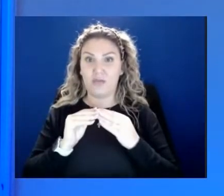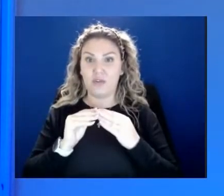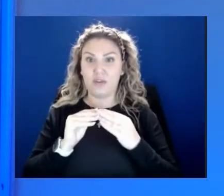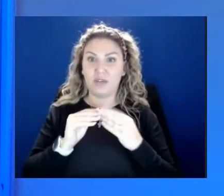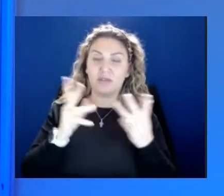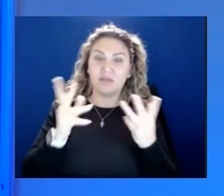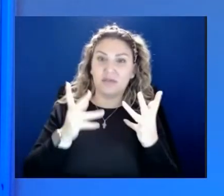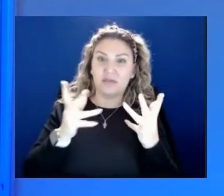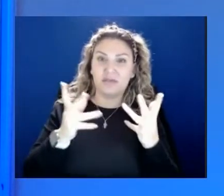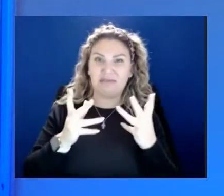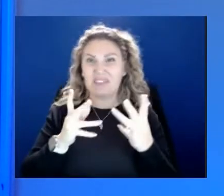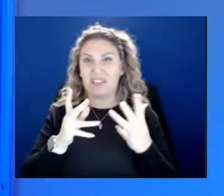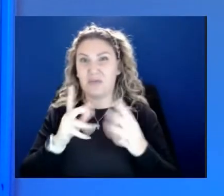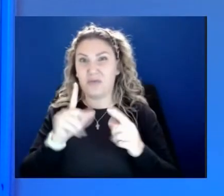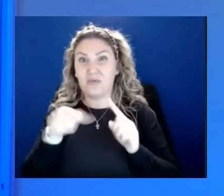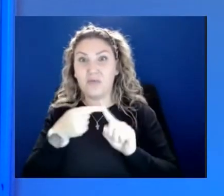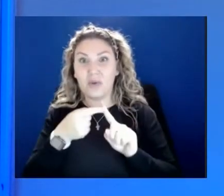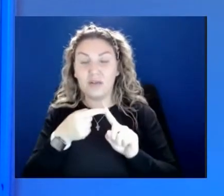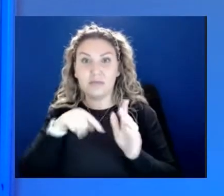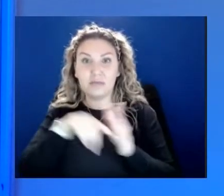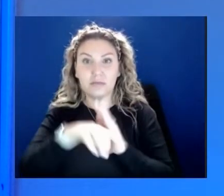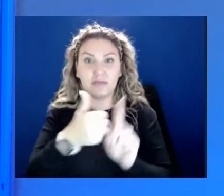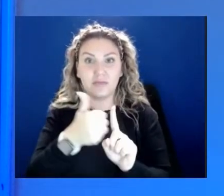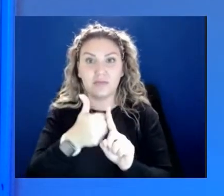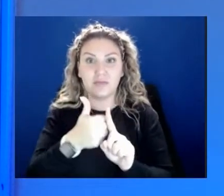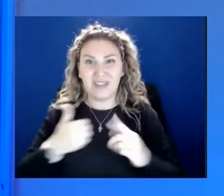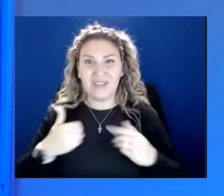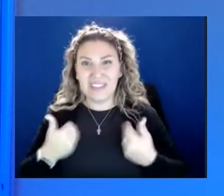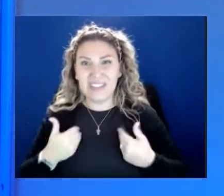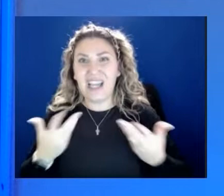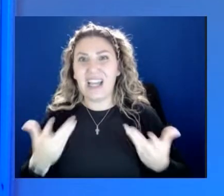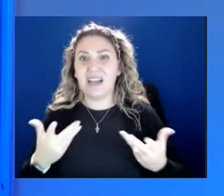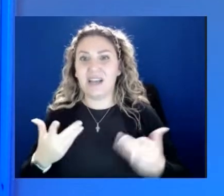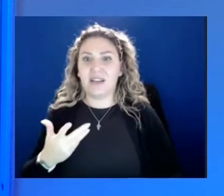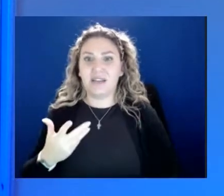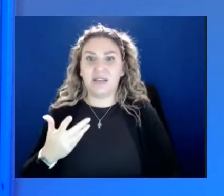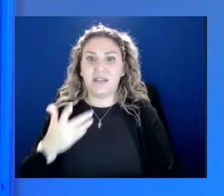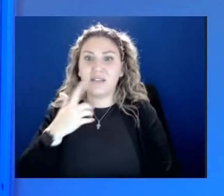but that's the benefit to social media. They're already connected.